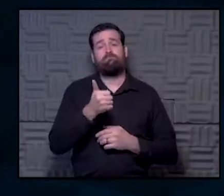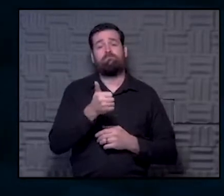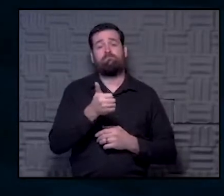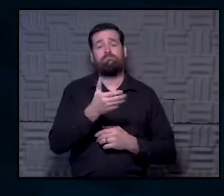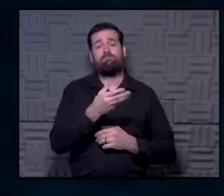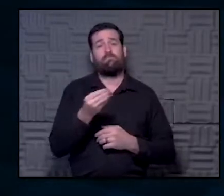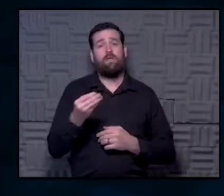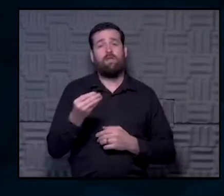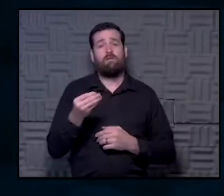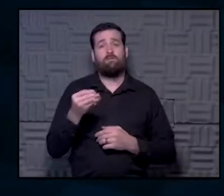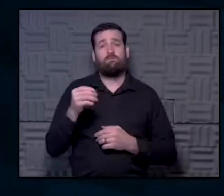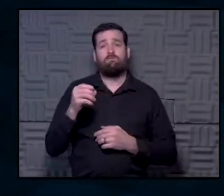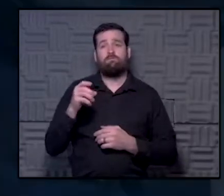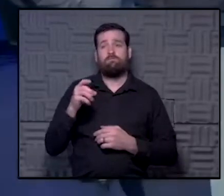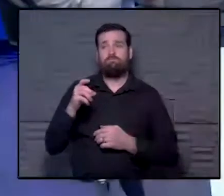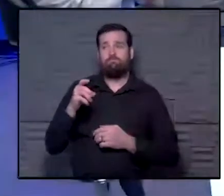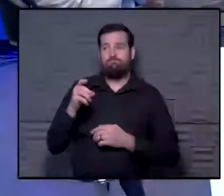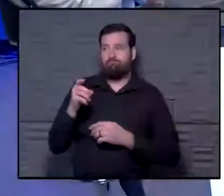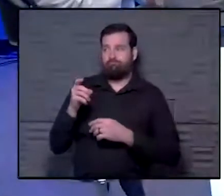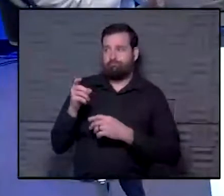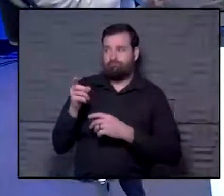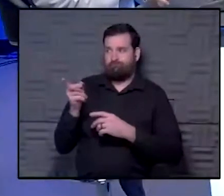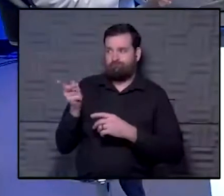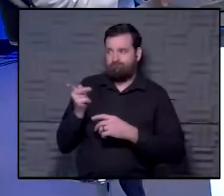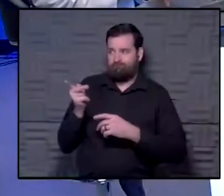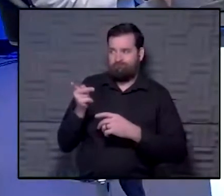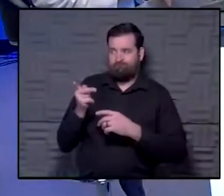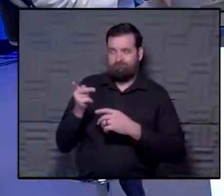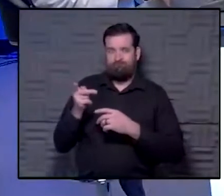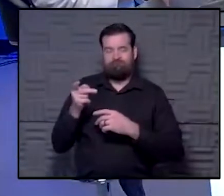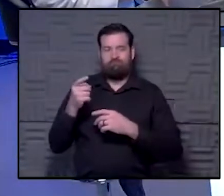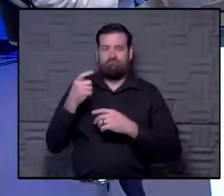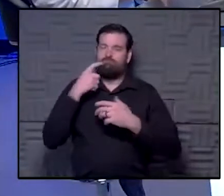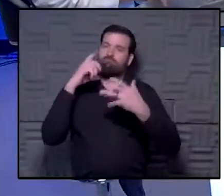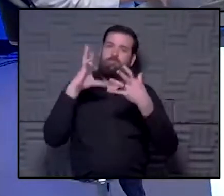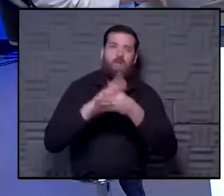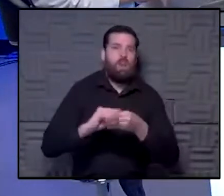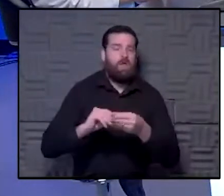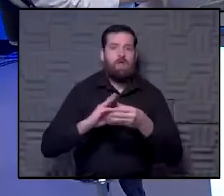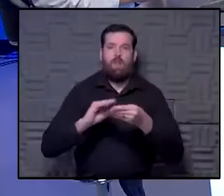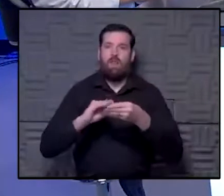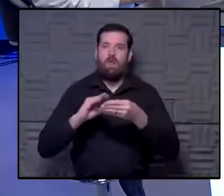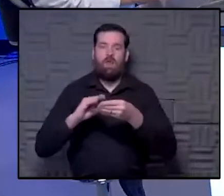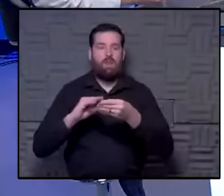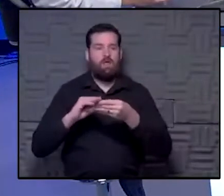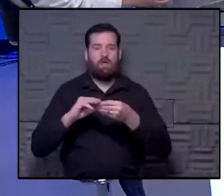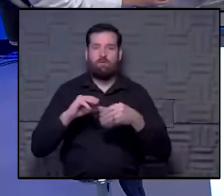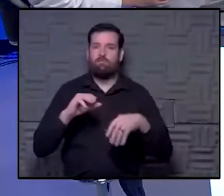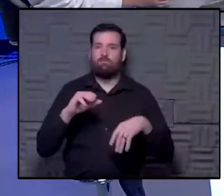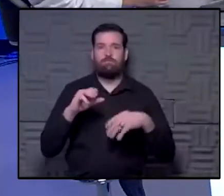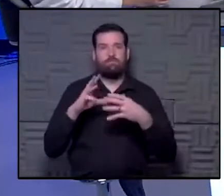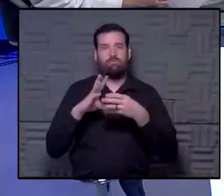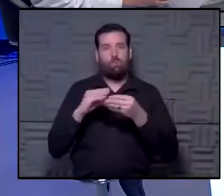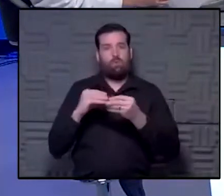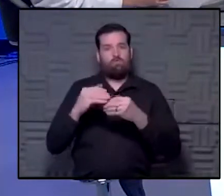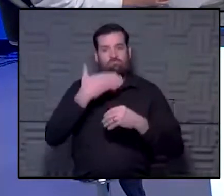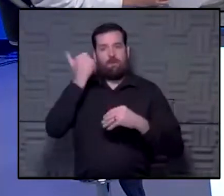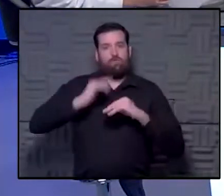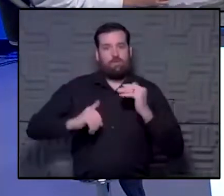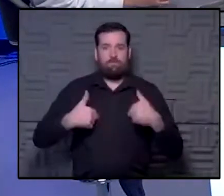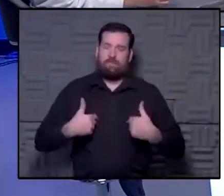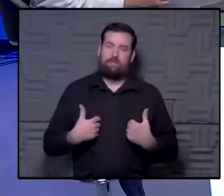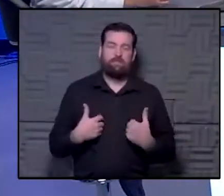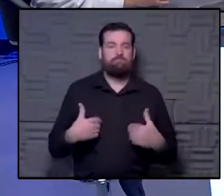and Mr. Garmacher have kind of been the ones who really have just told the story so well, much better than I ever can all these days I'm here. So thank